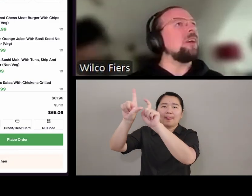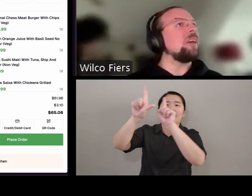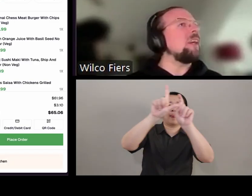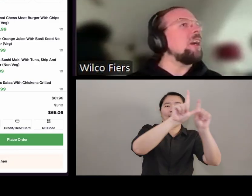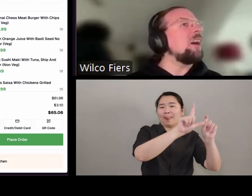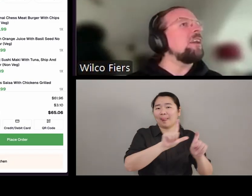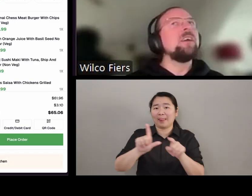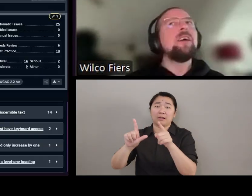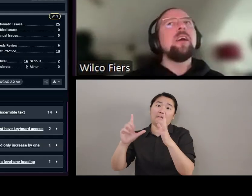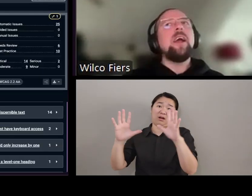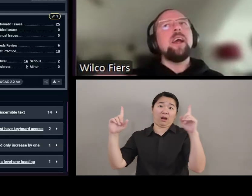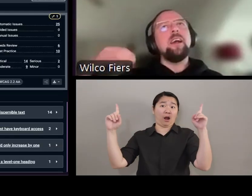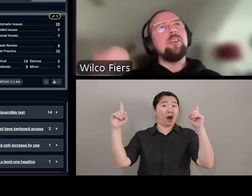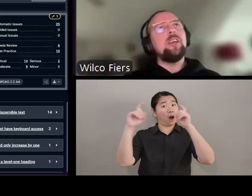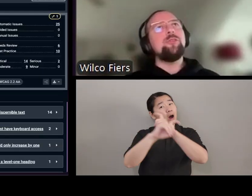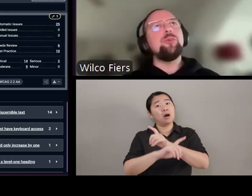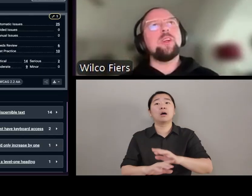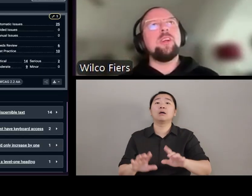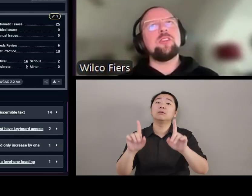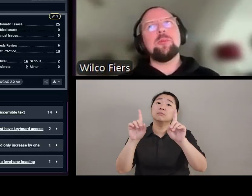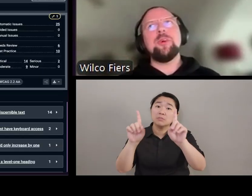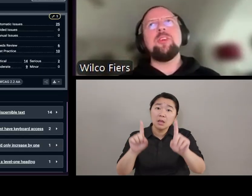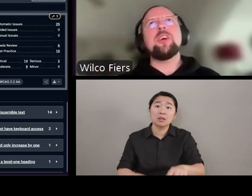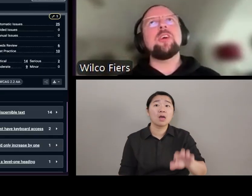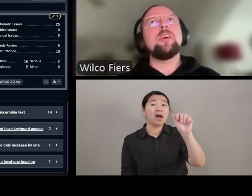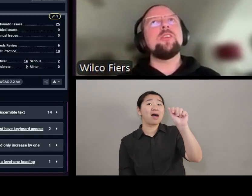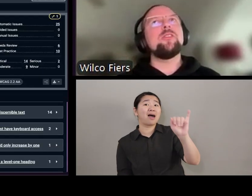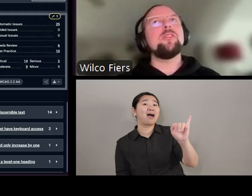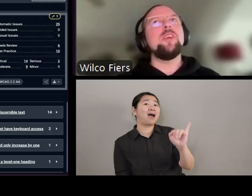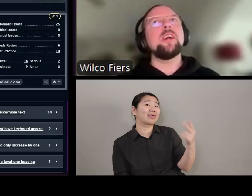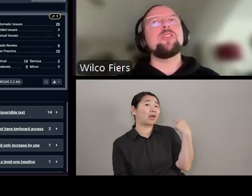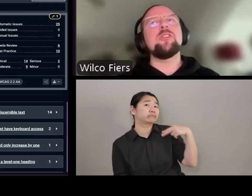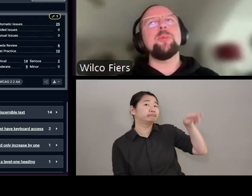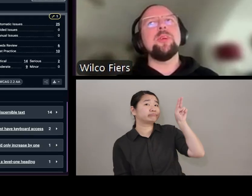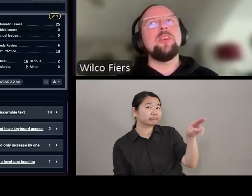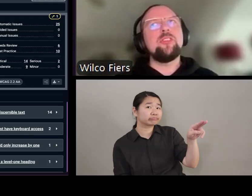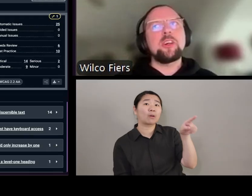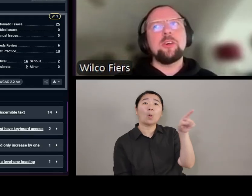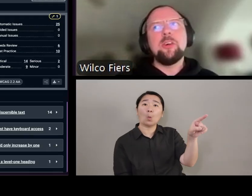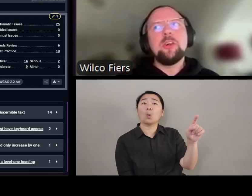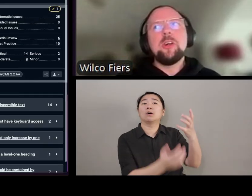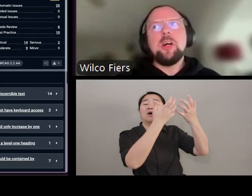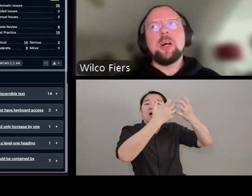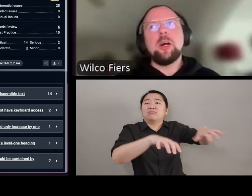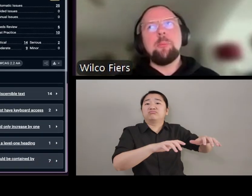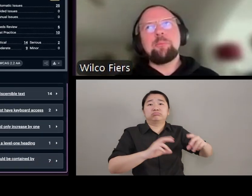with AI. And if you run an accessibility checker on this is the accessibility checker.